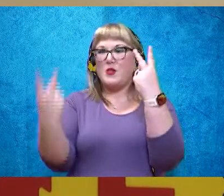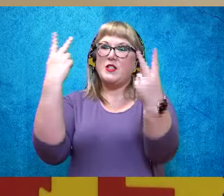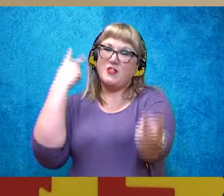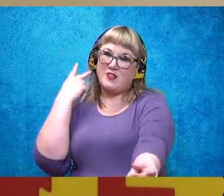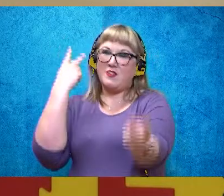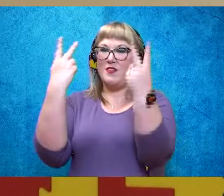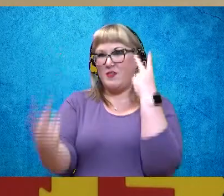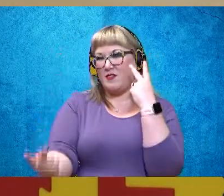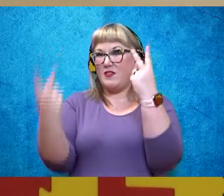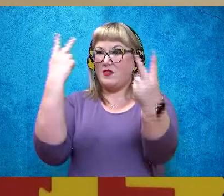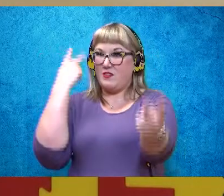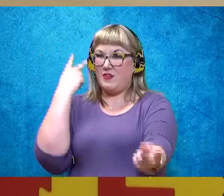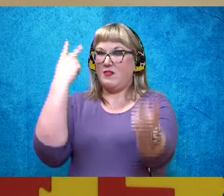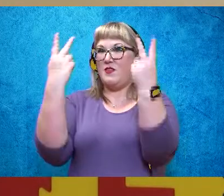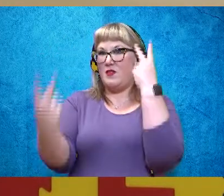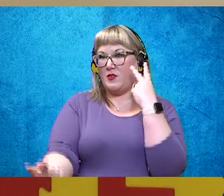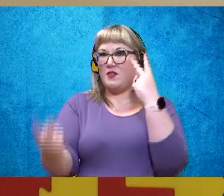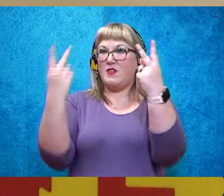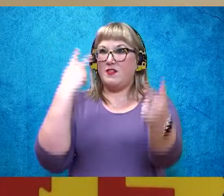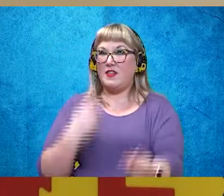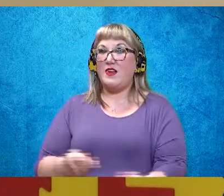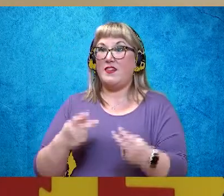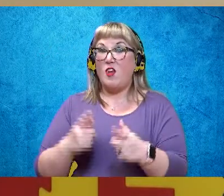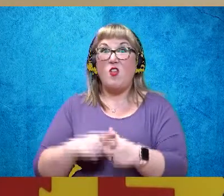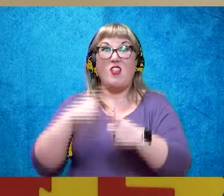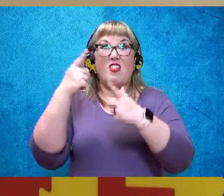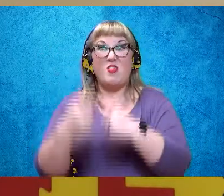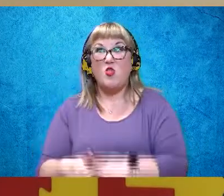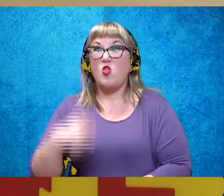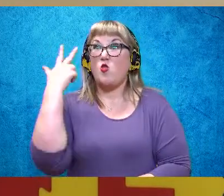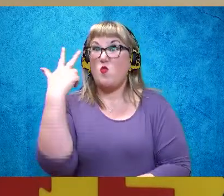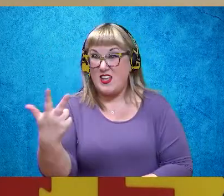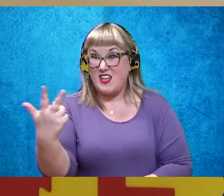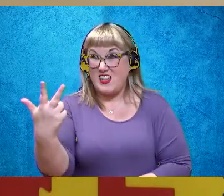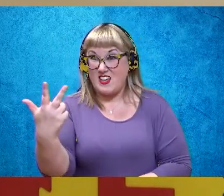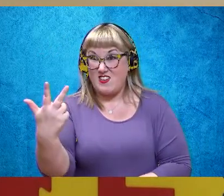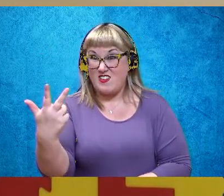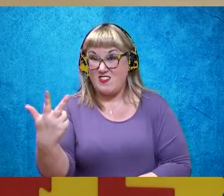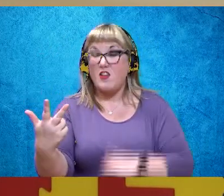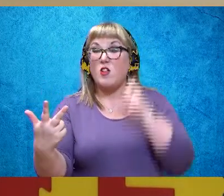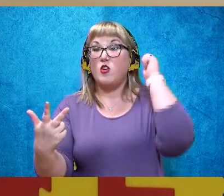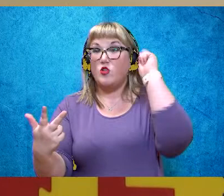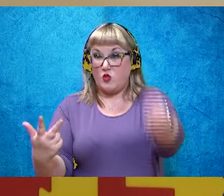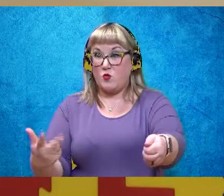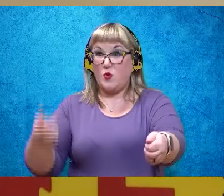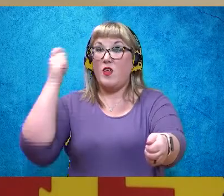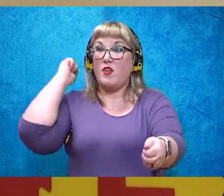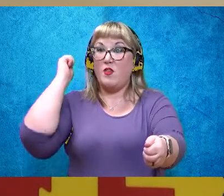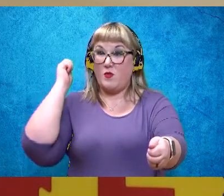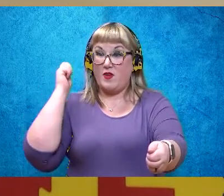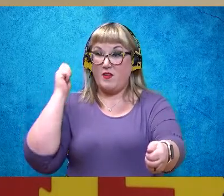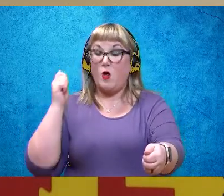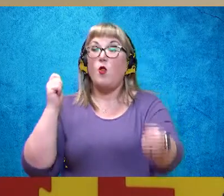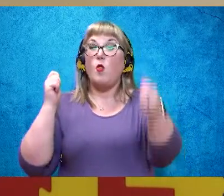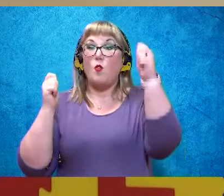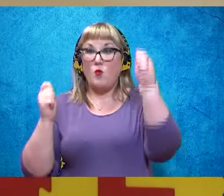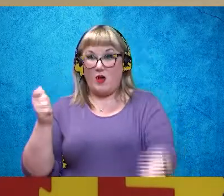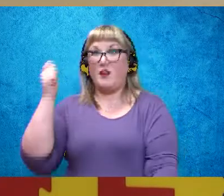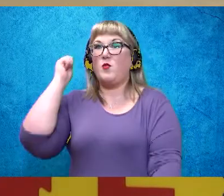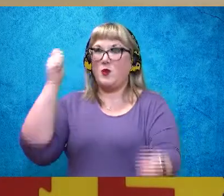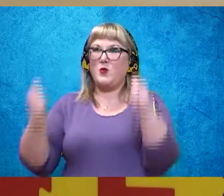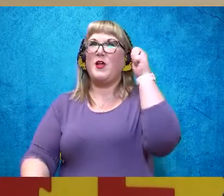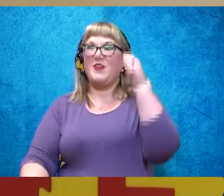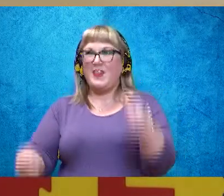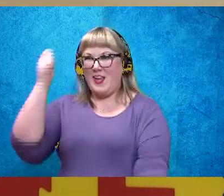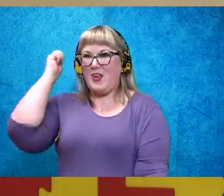hammers. Johnny works with 2 hammers, then he works with 3. 1, 2, 3. Johnny